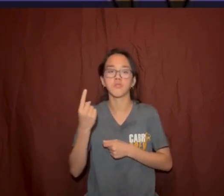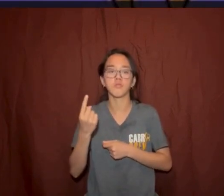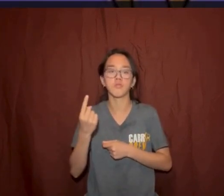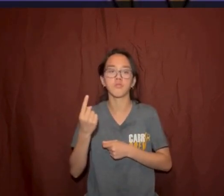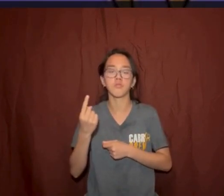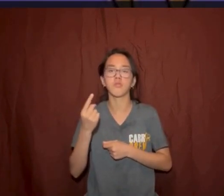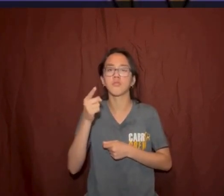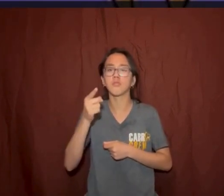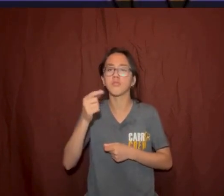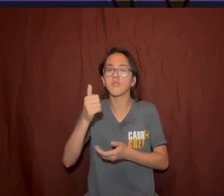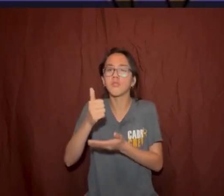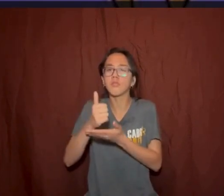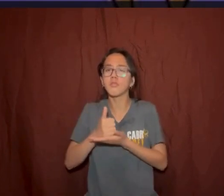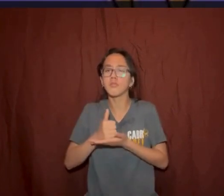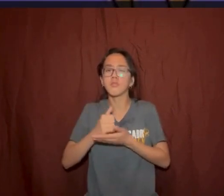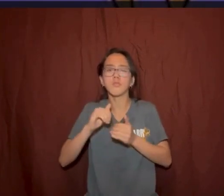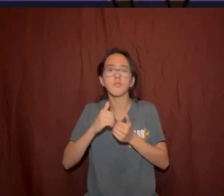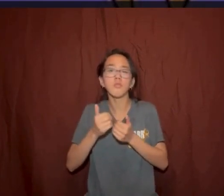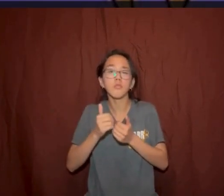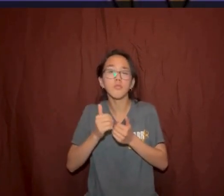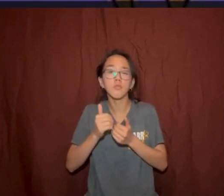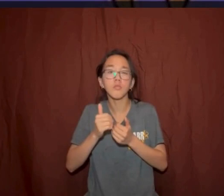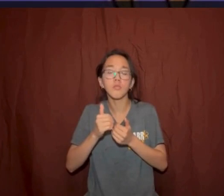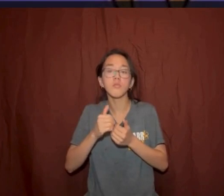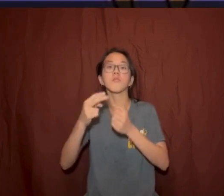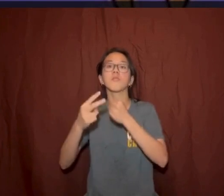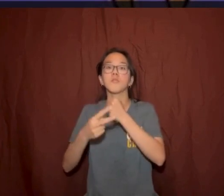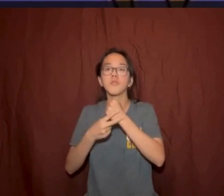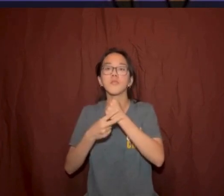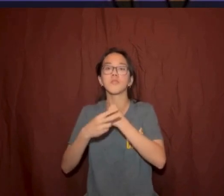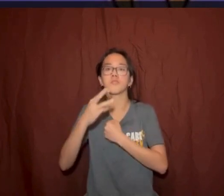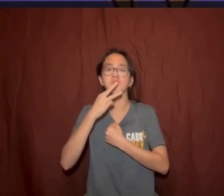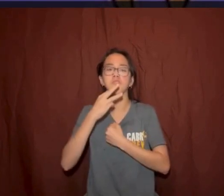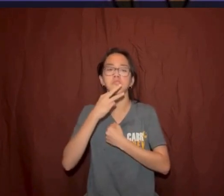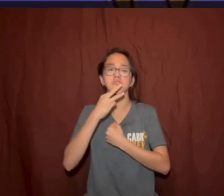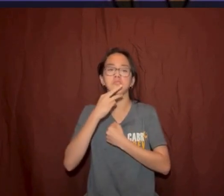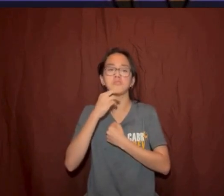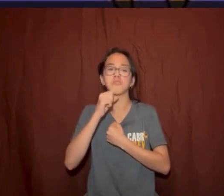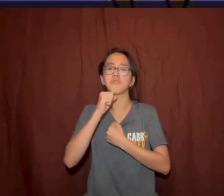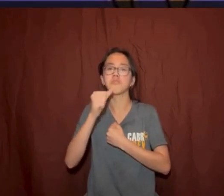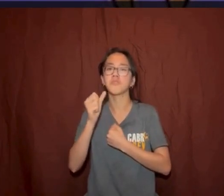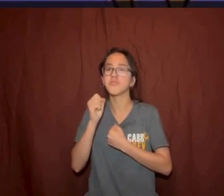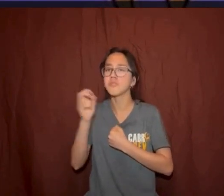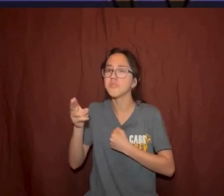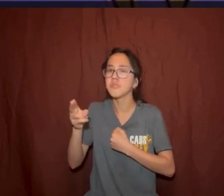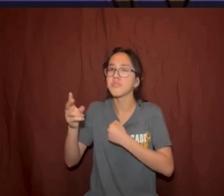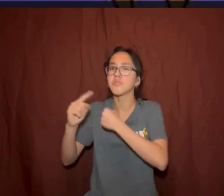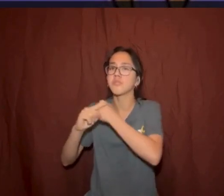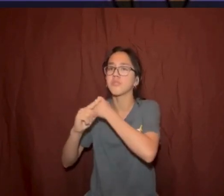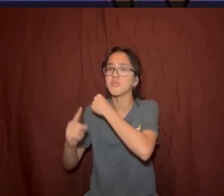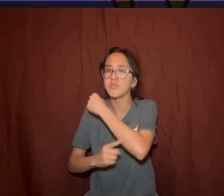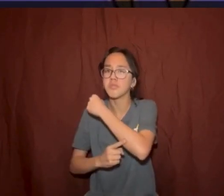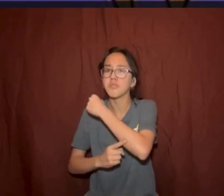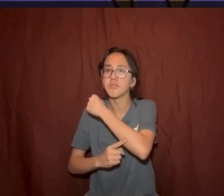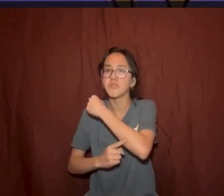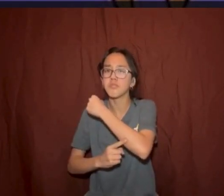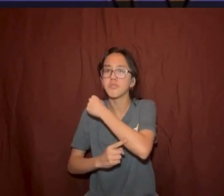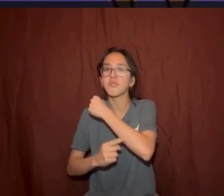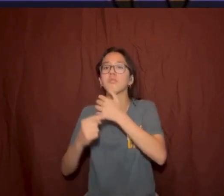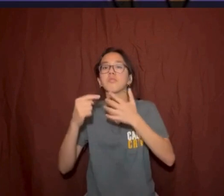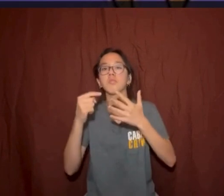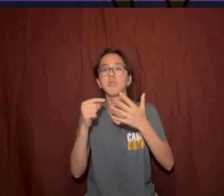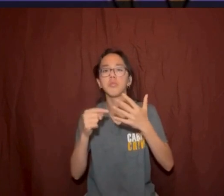myself. You can help how? By saving water and don't throw